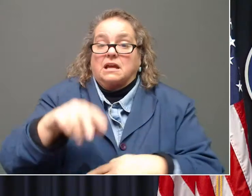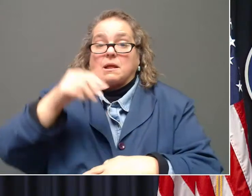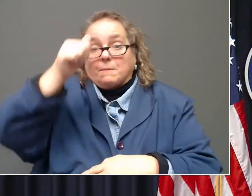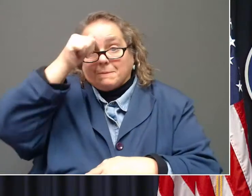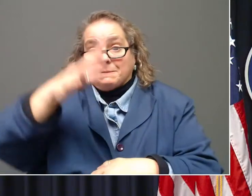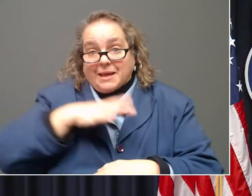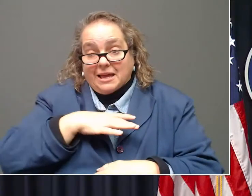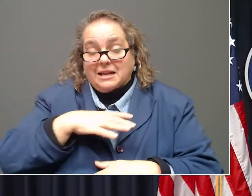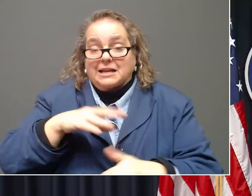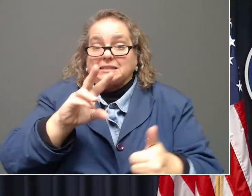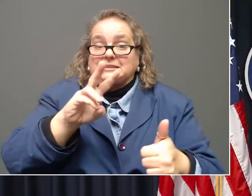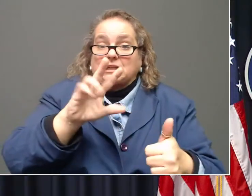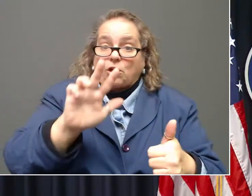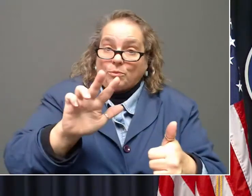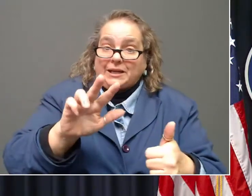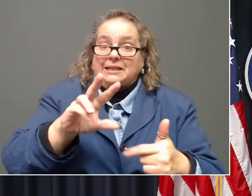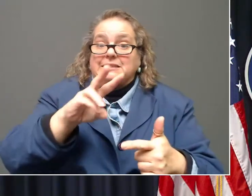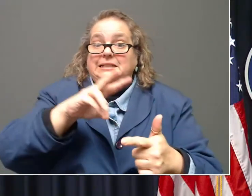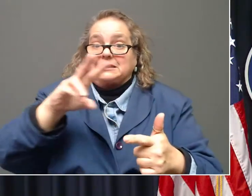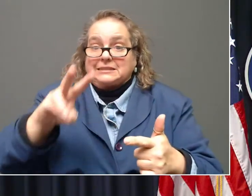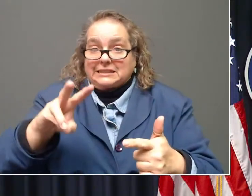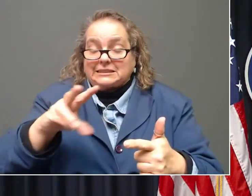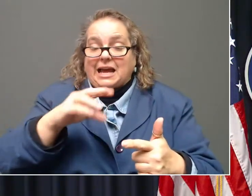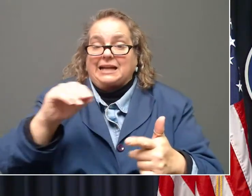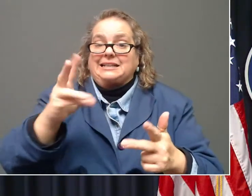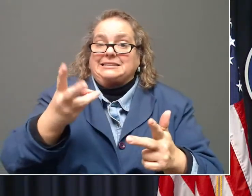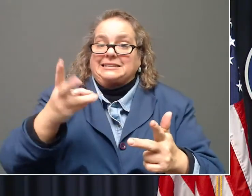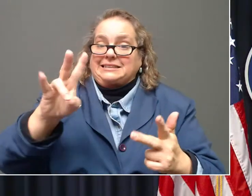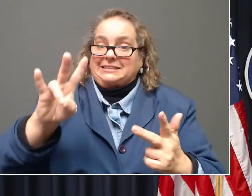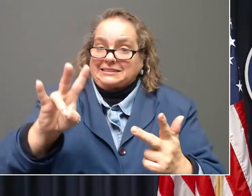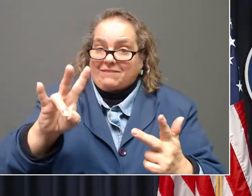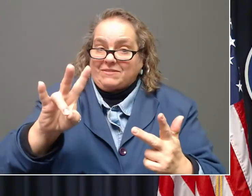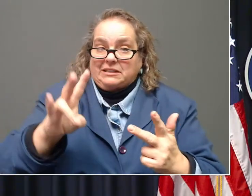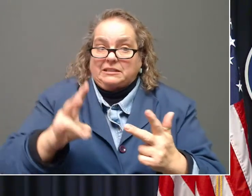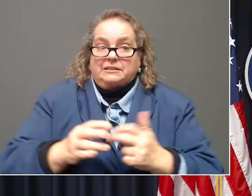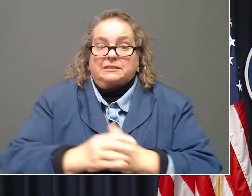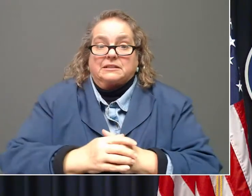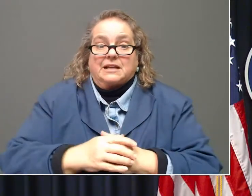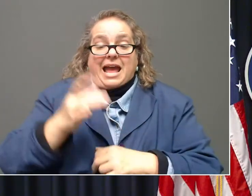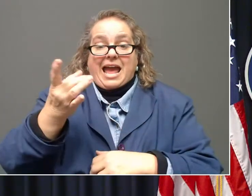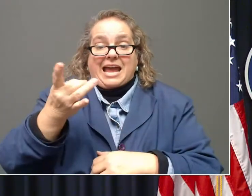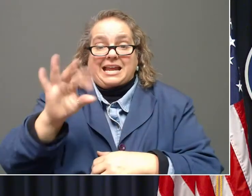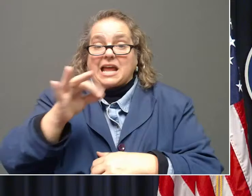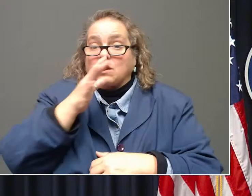and 97. A 78-year-old man in Lawrence County.